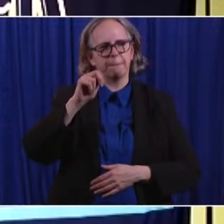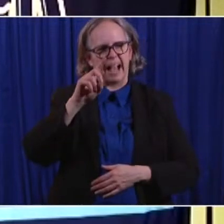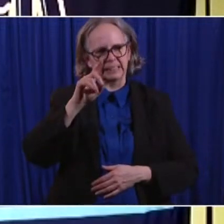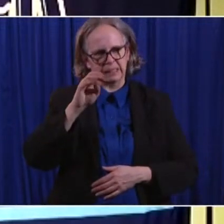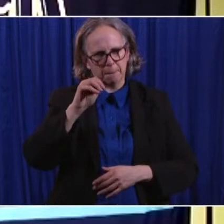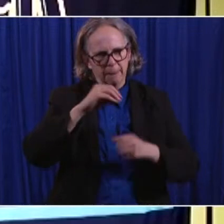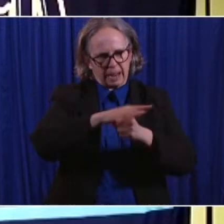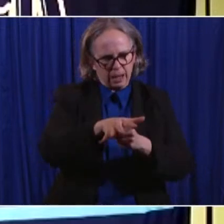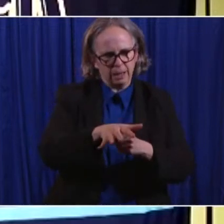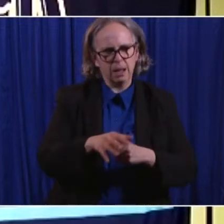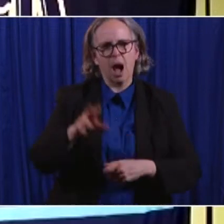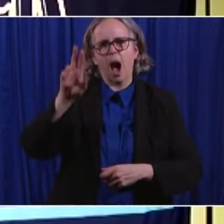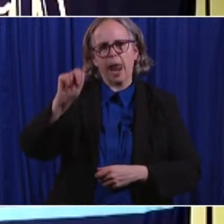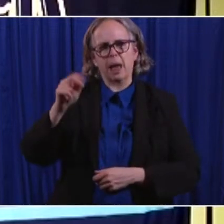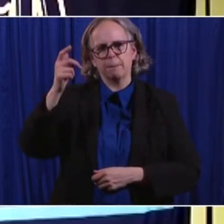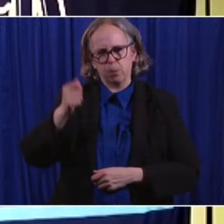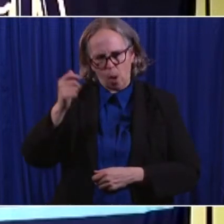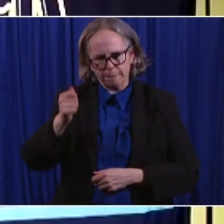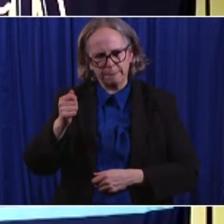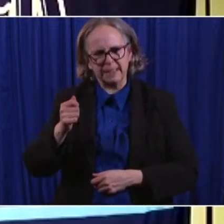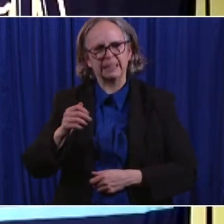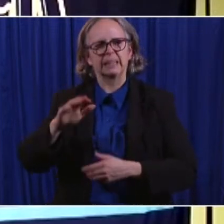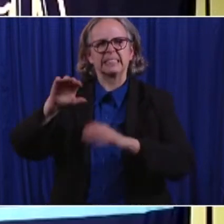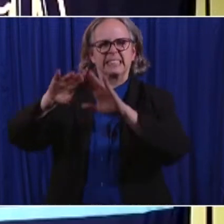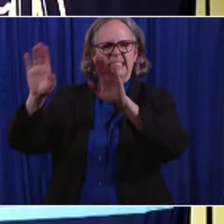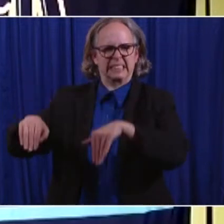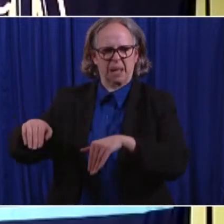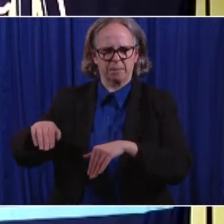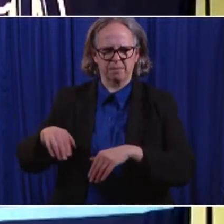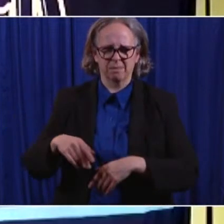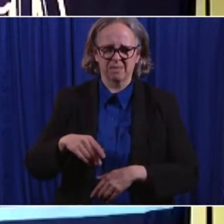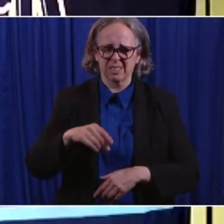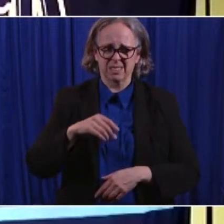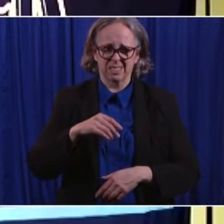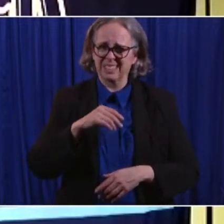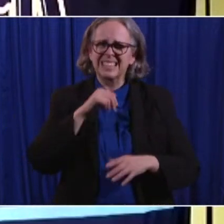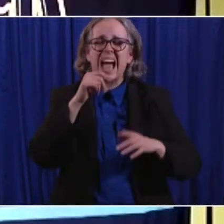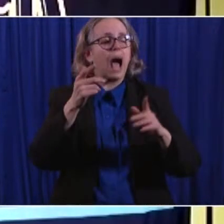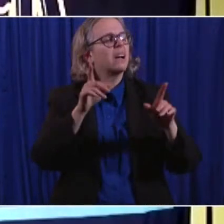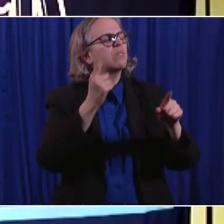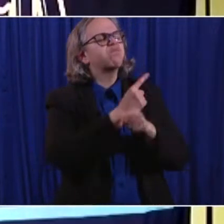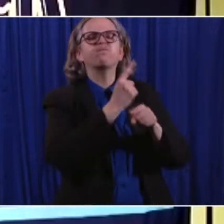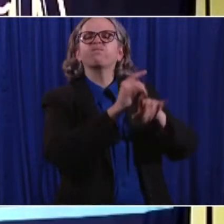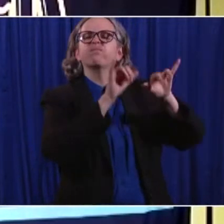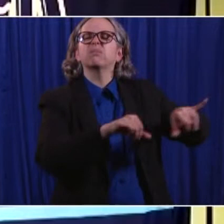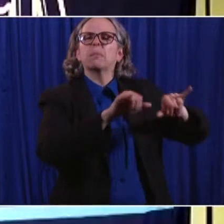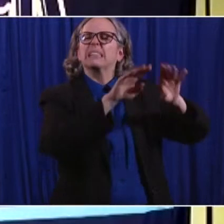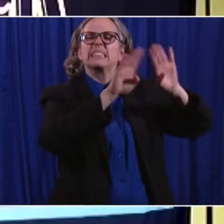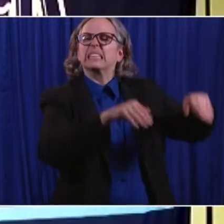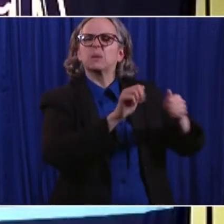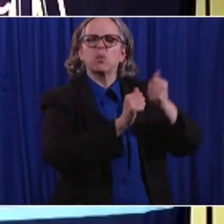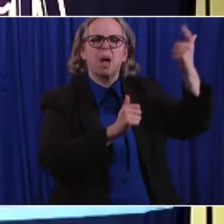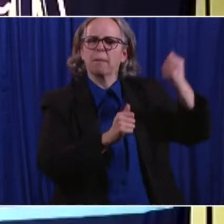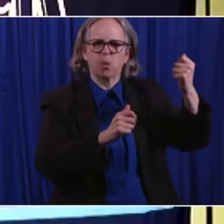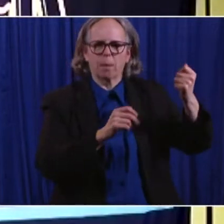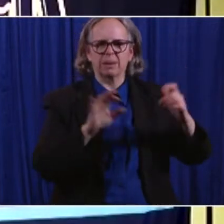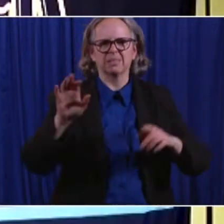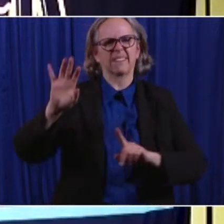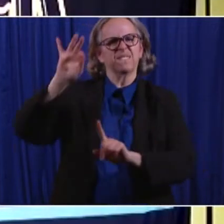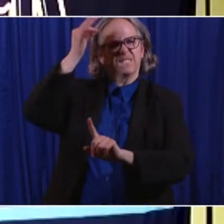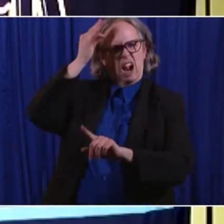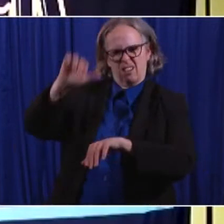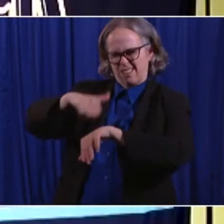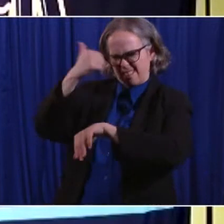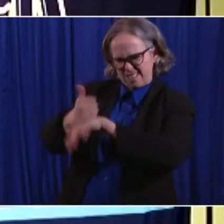system. This is a system that the federal government created back early in the pandemic for people who would not